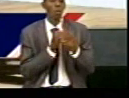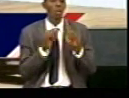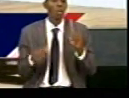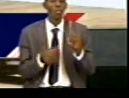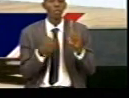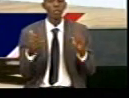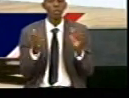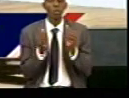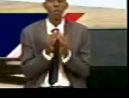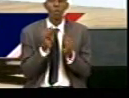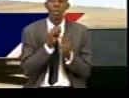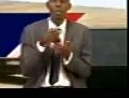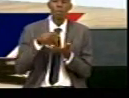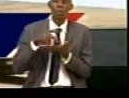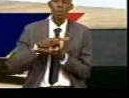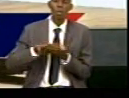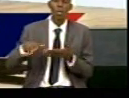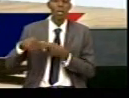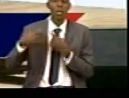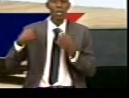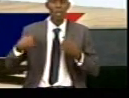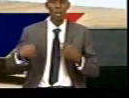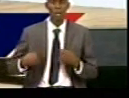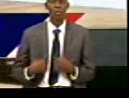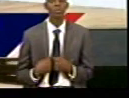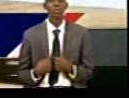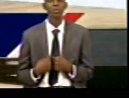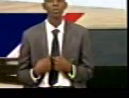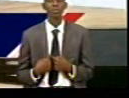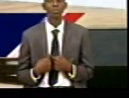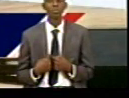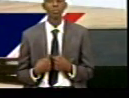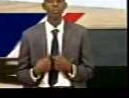a pure heart. Tell me the final word there.